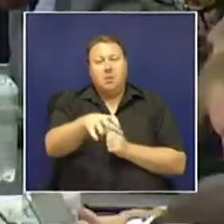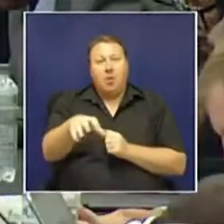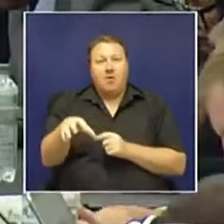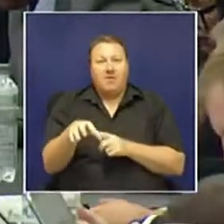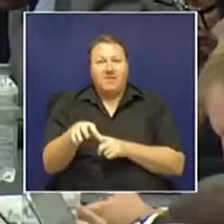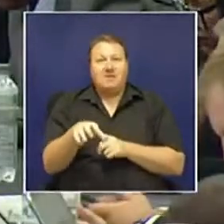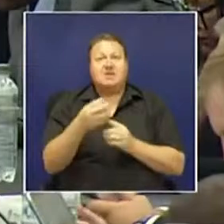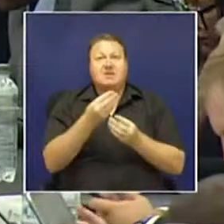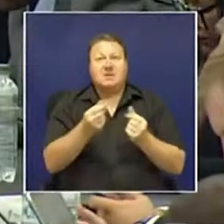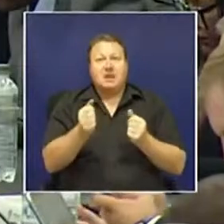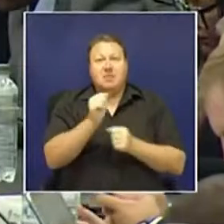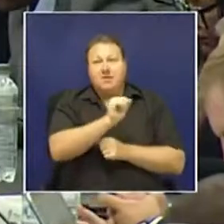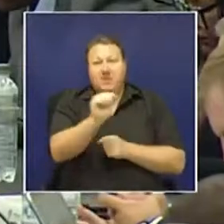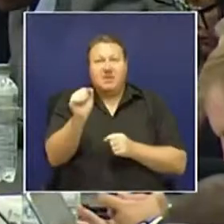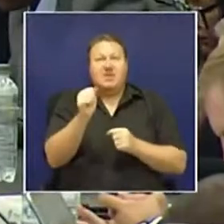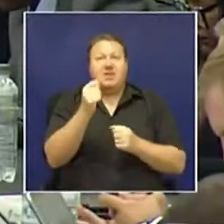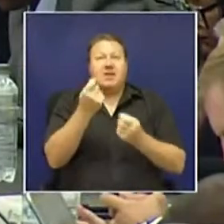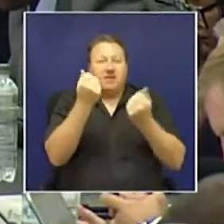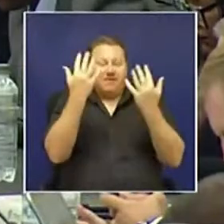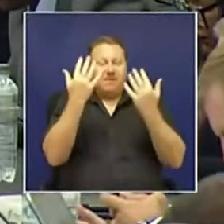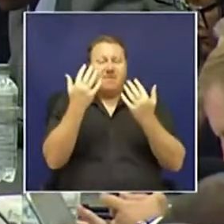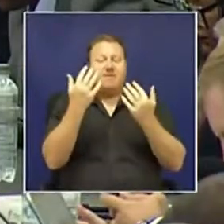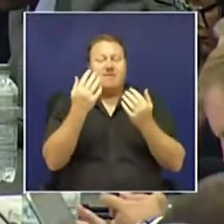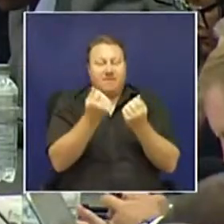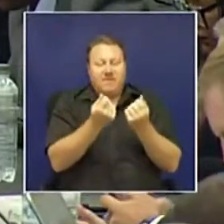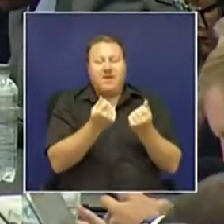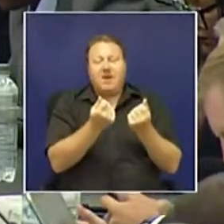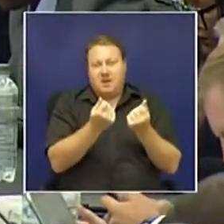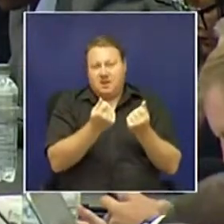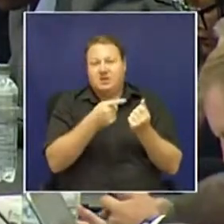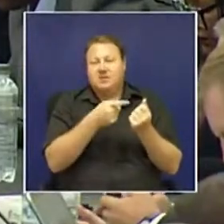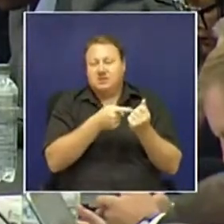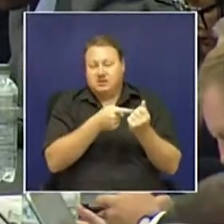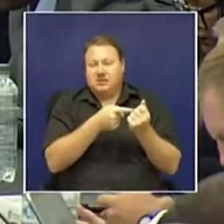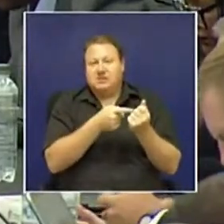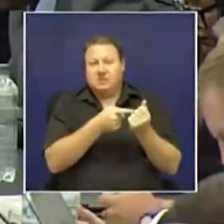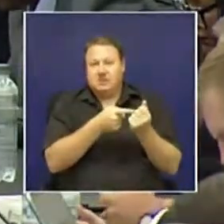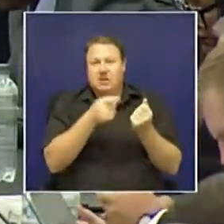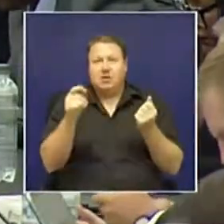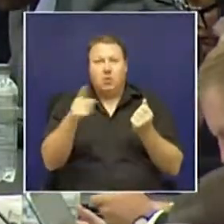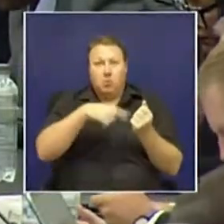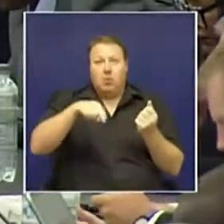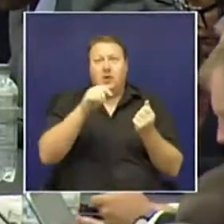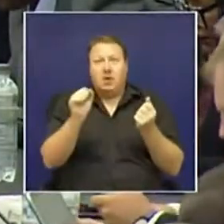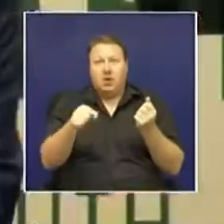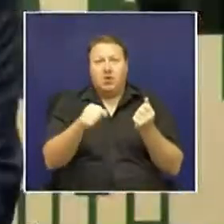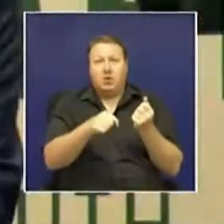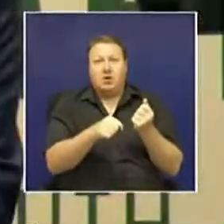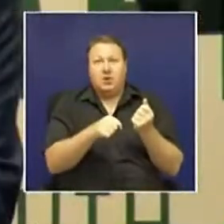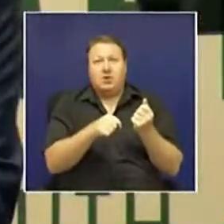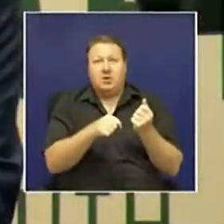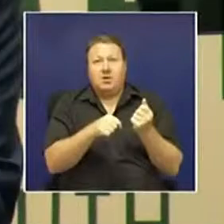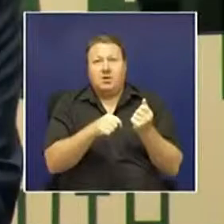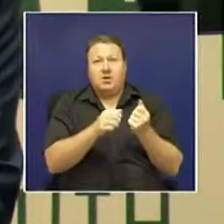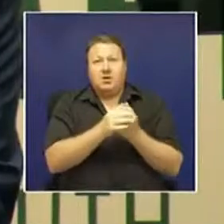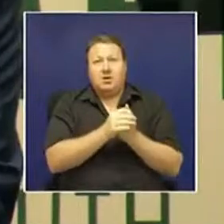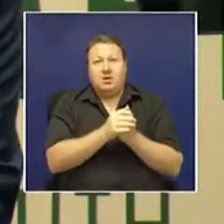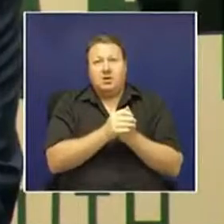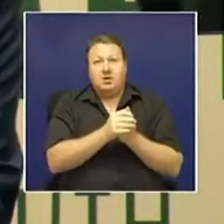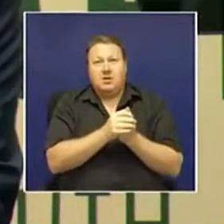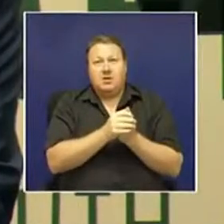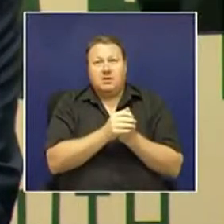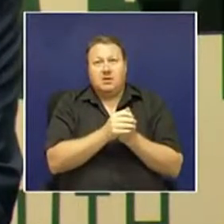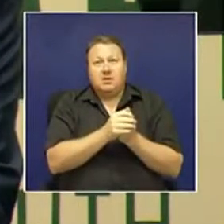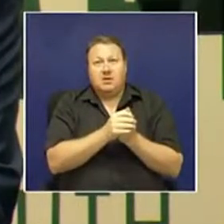funding. We've agreed on this with provinces. Some of their funding to meet the obligation towards the PEPFAR. This follows the